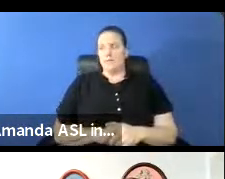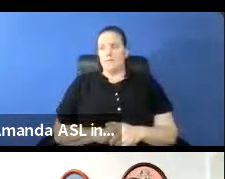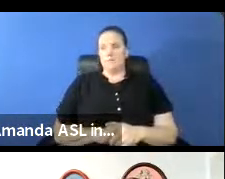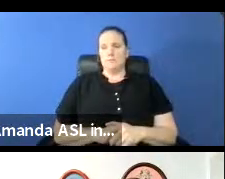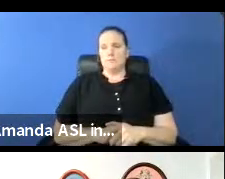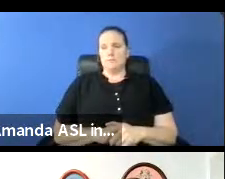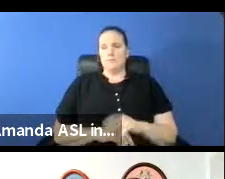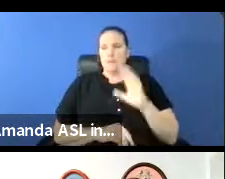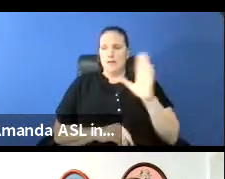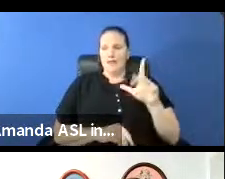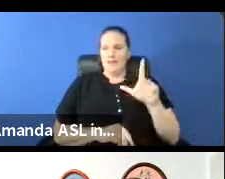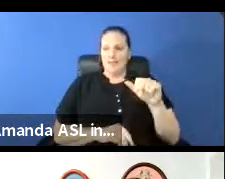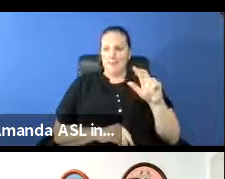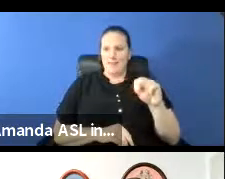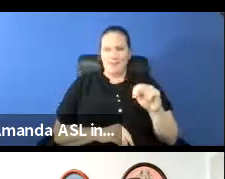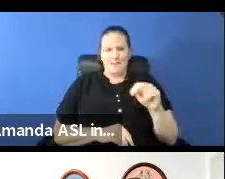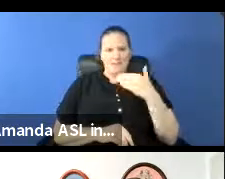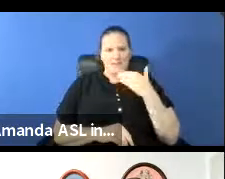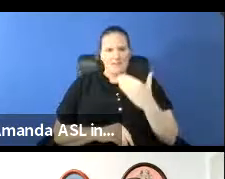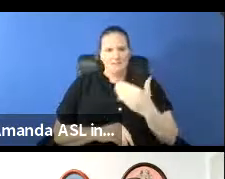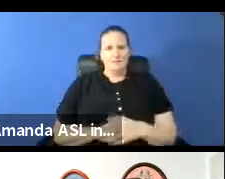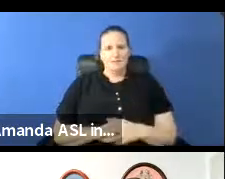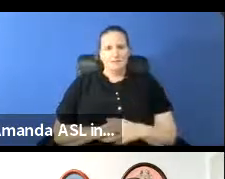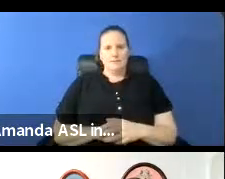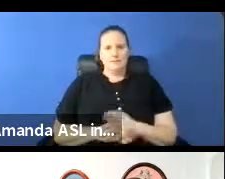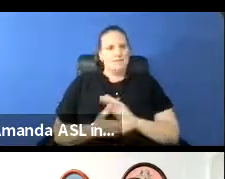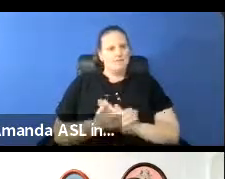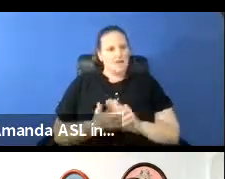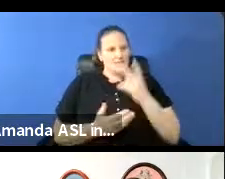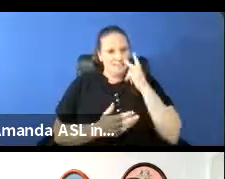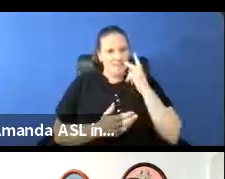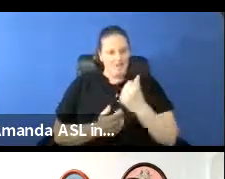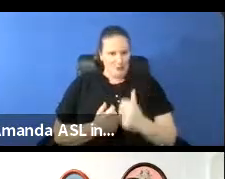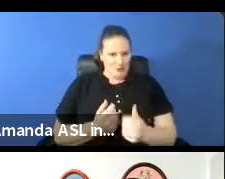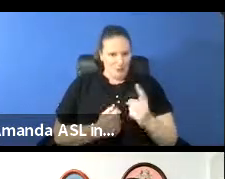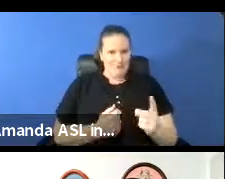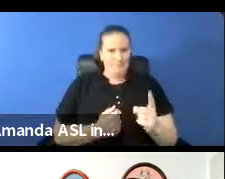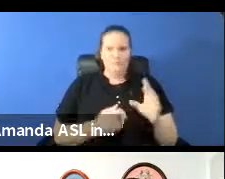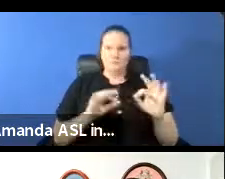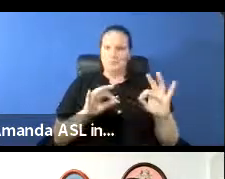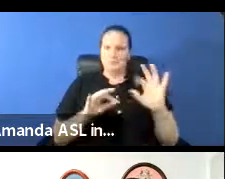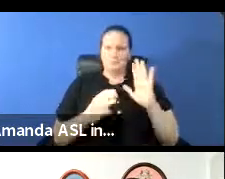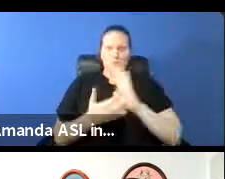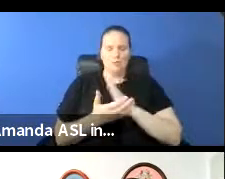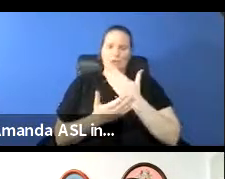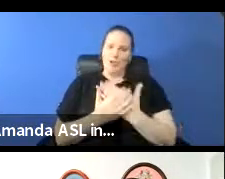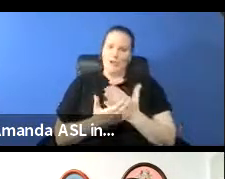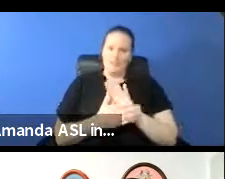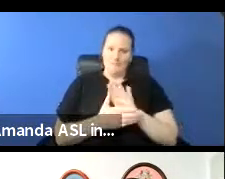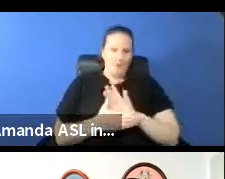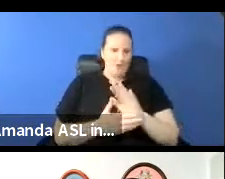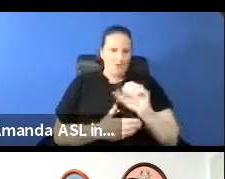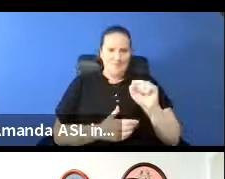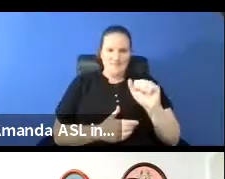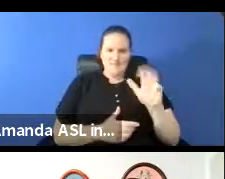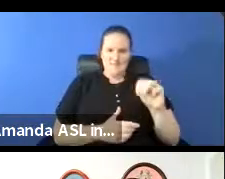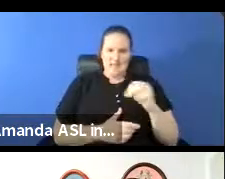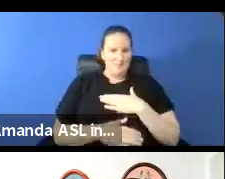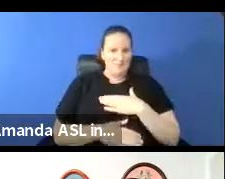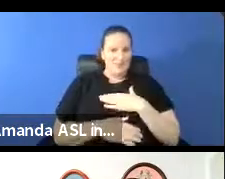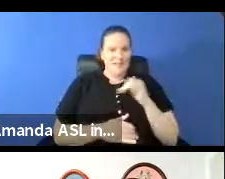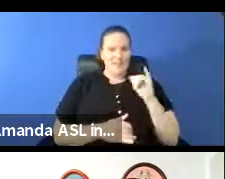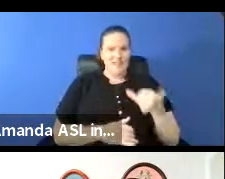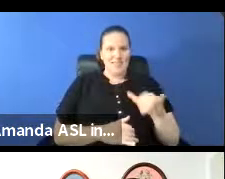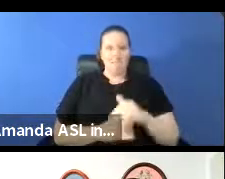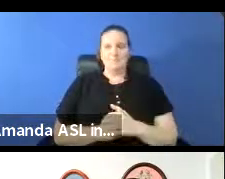Hey, Lynn, thank you. And it's good to see everybody. Excellent video, Sam. Appreciate that. And I